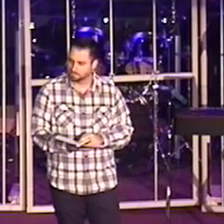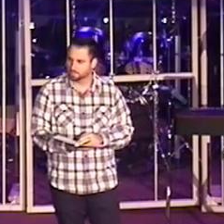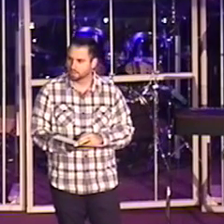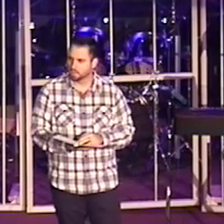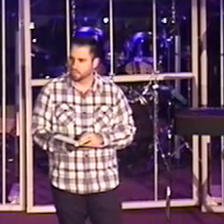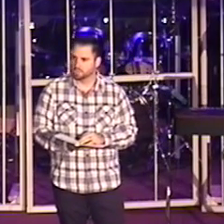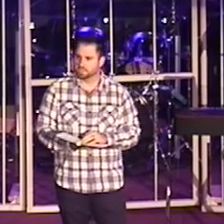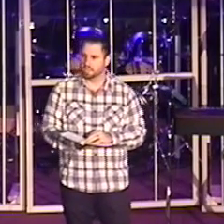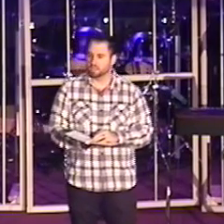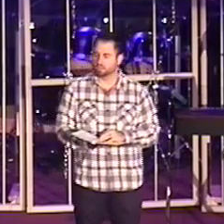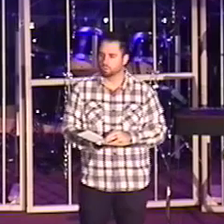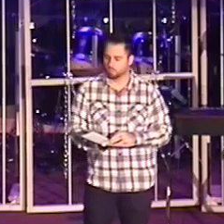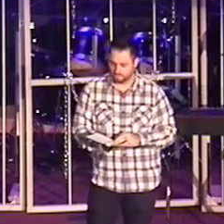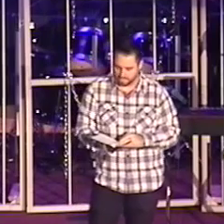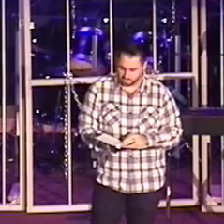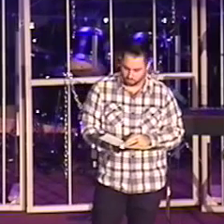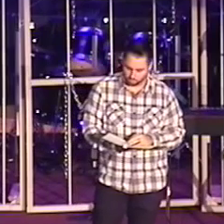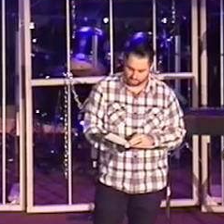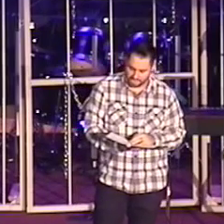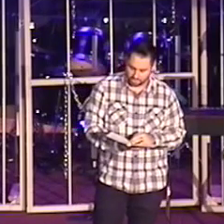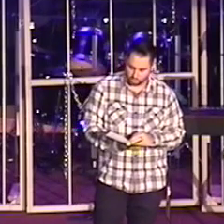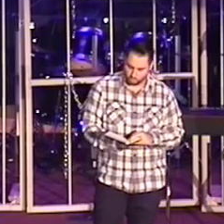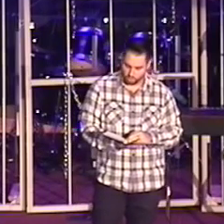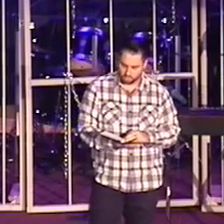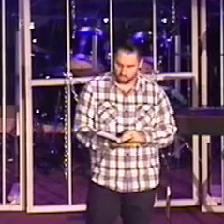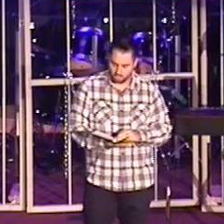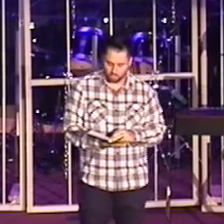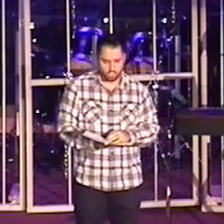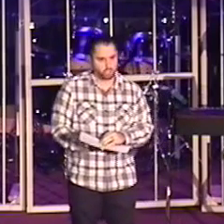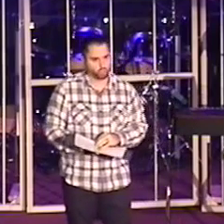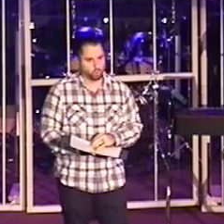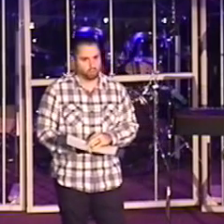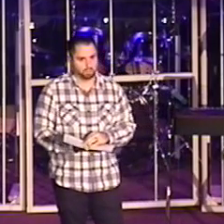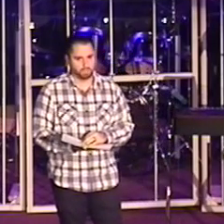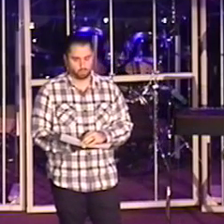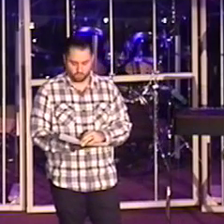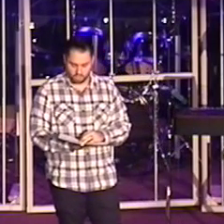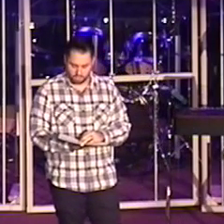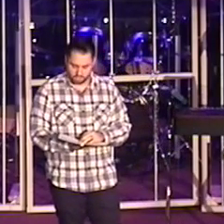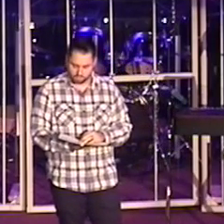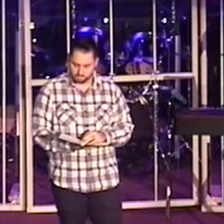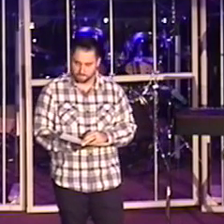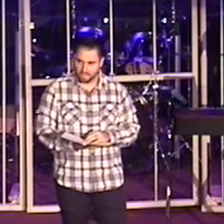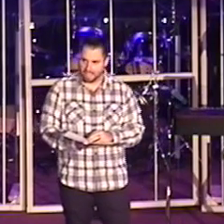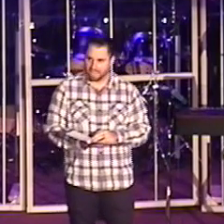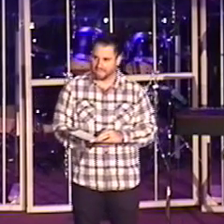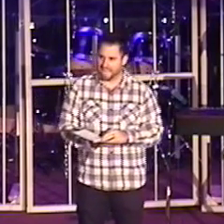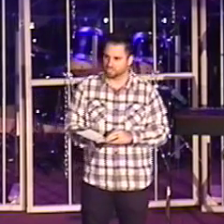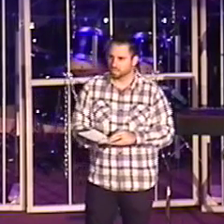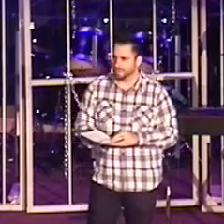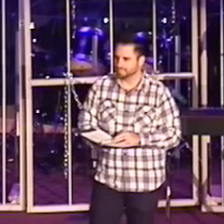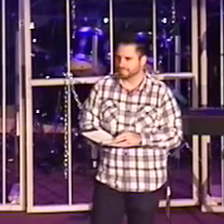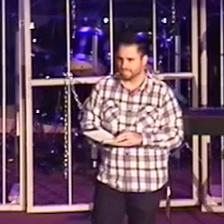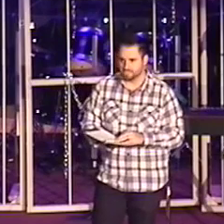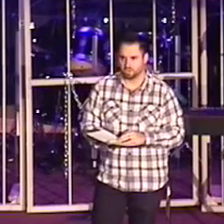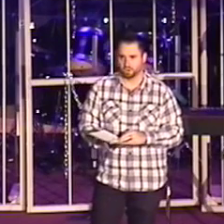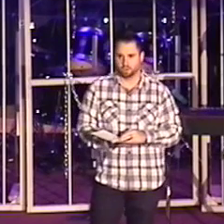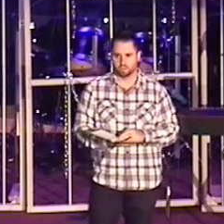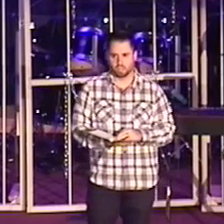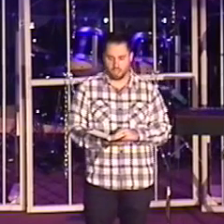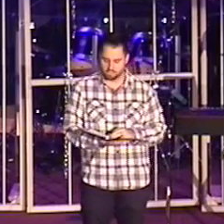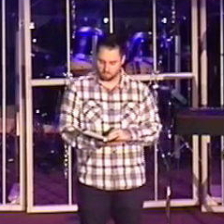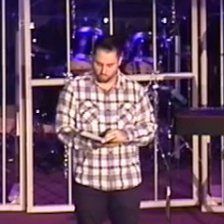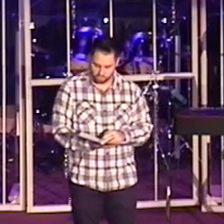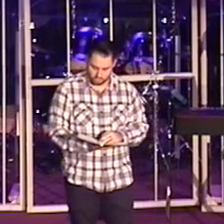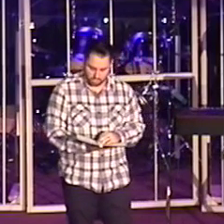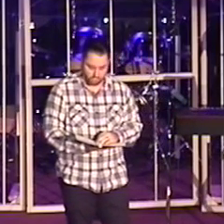destroys. You see, when we're lazy, when we're slack in our work, we destroy the people around us, and it actually makes it easier